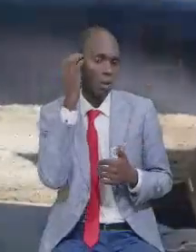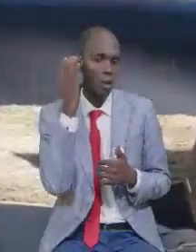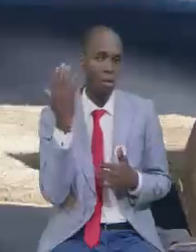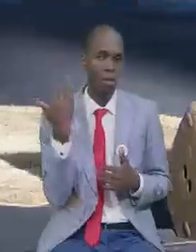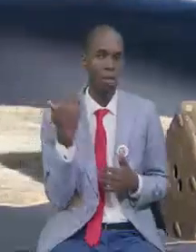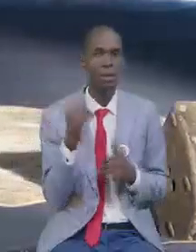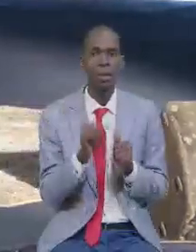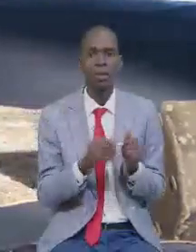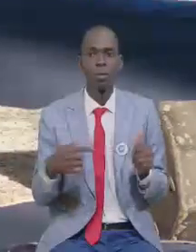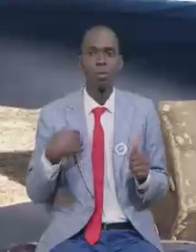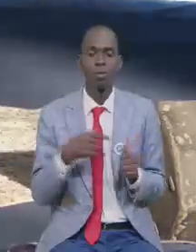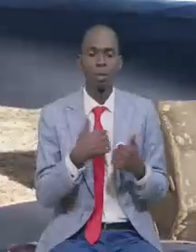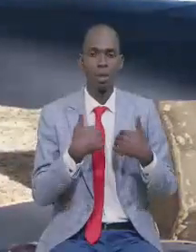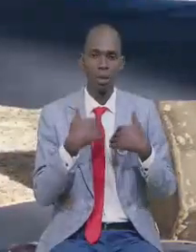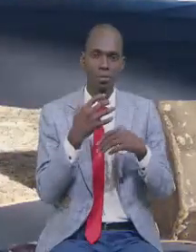we've received,